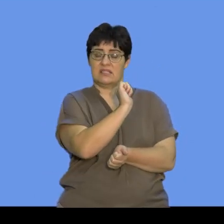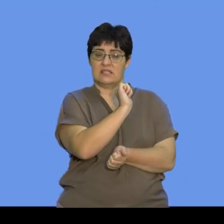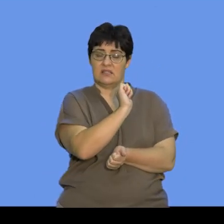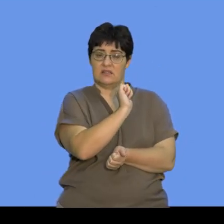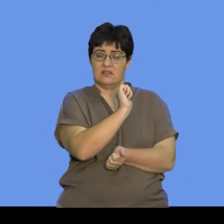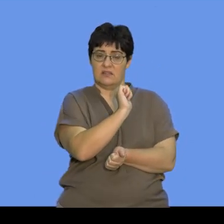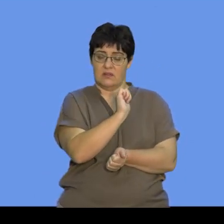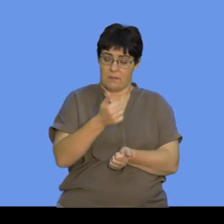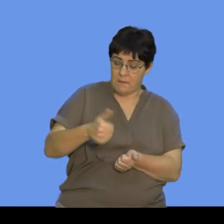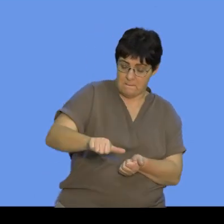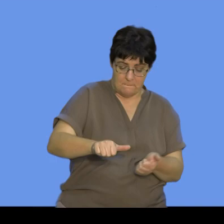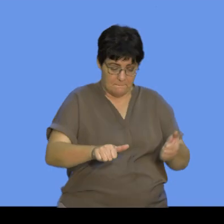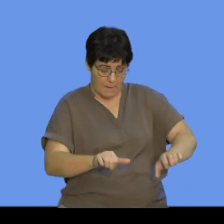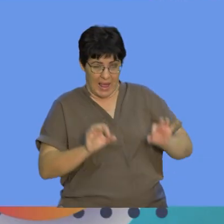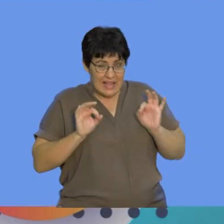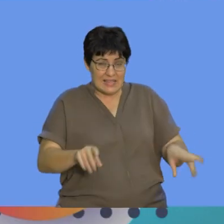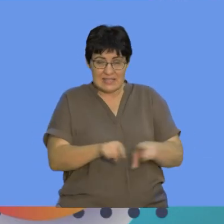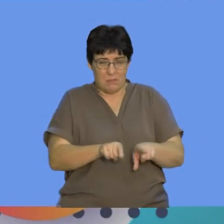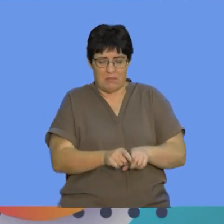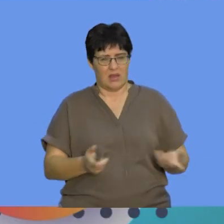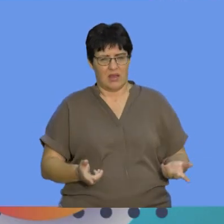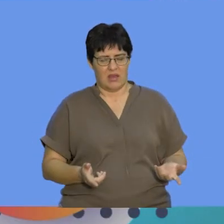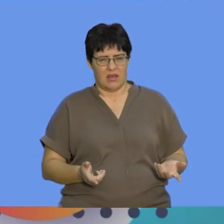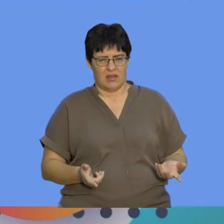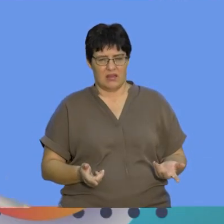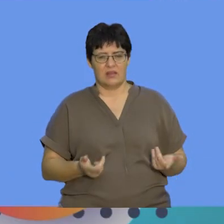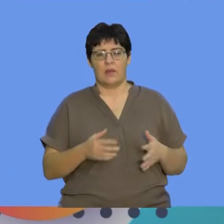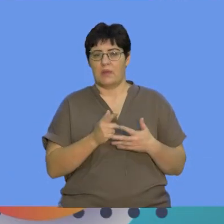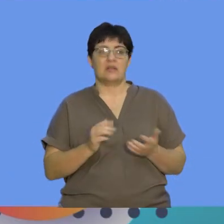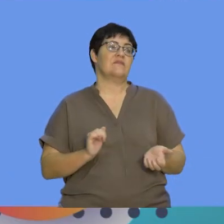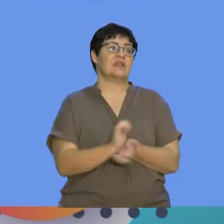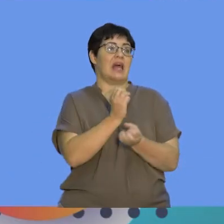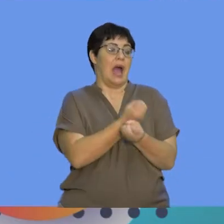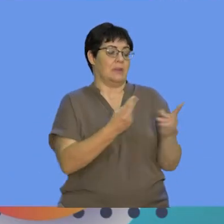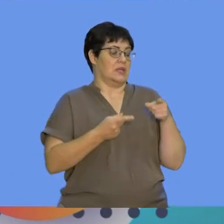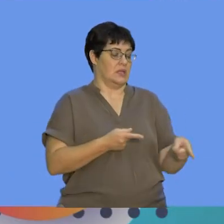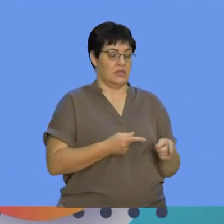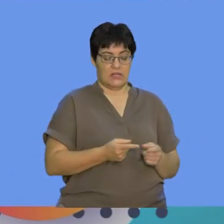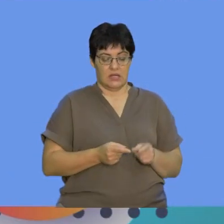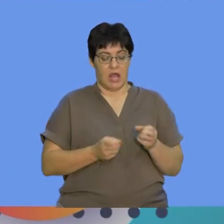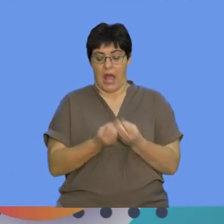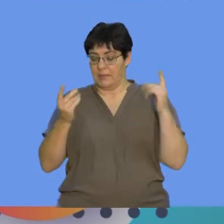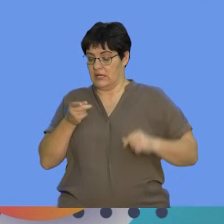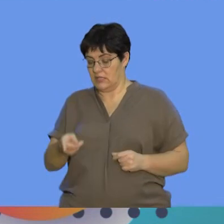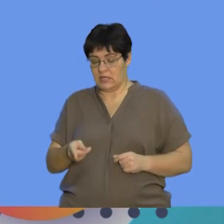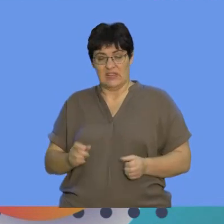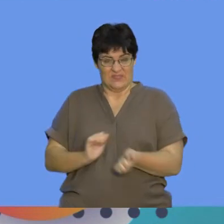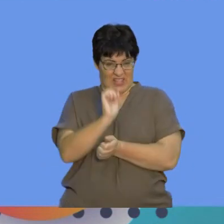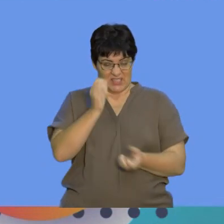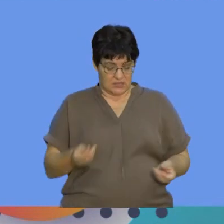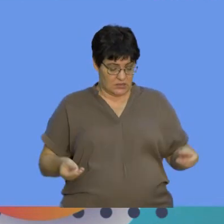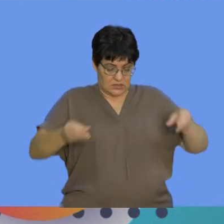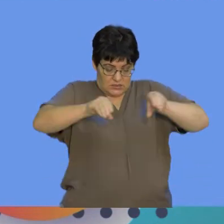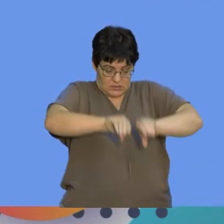is that we don't have to have a fixed amount of each of the individual substances that come together